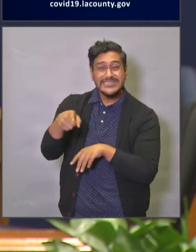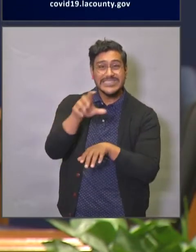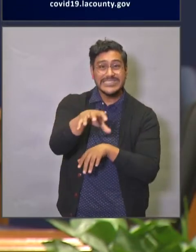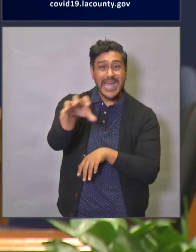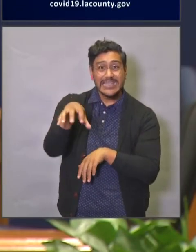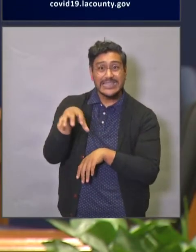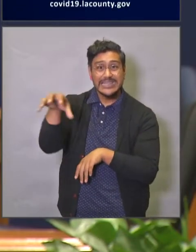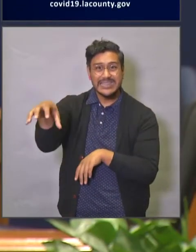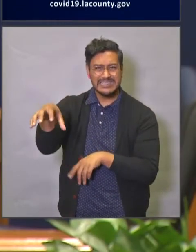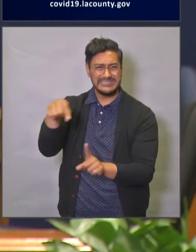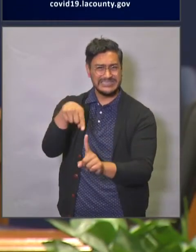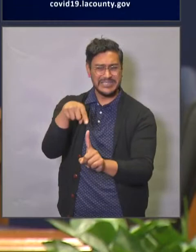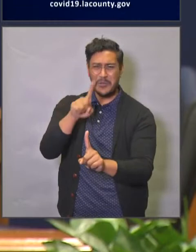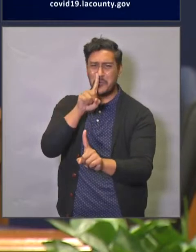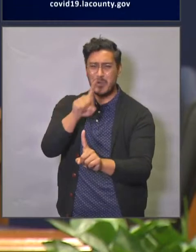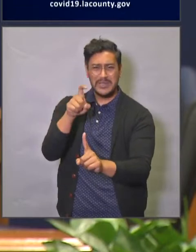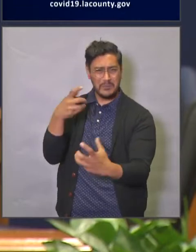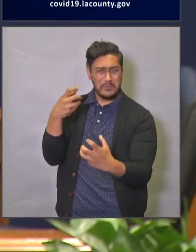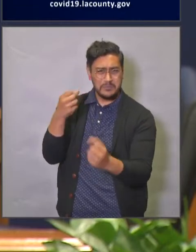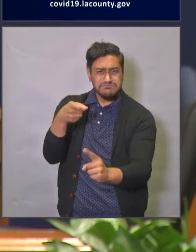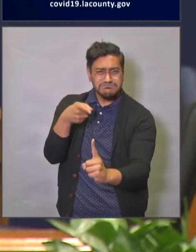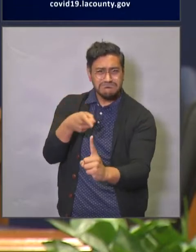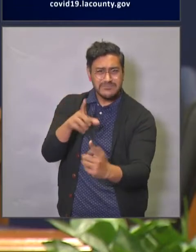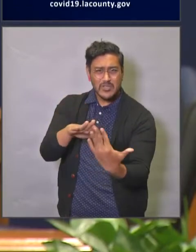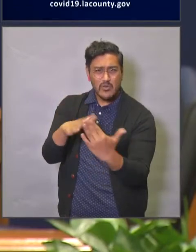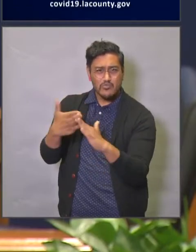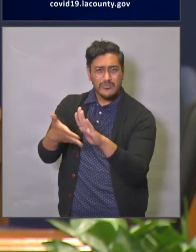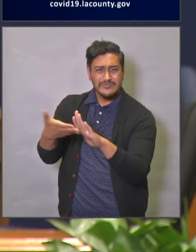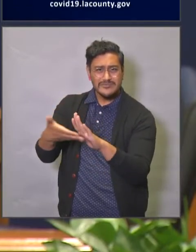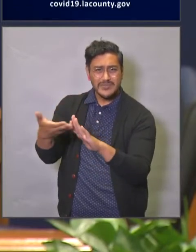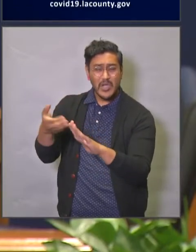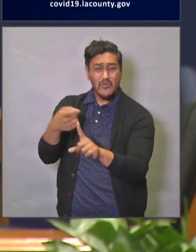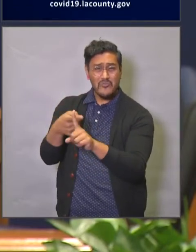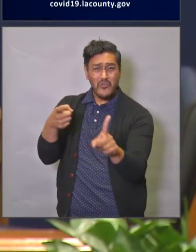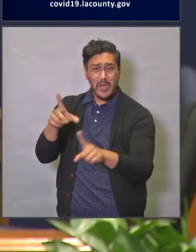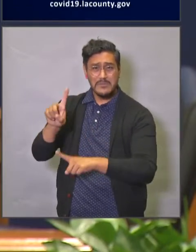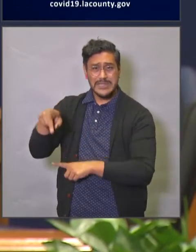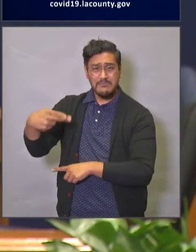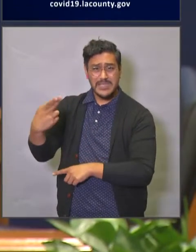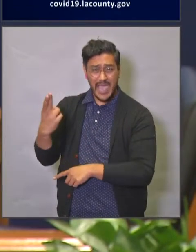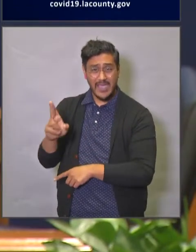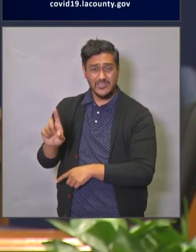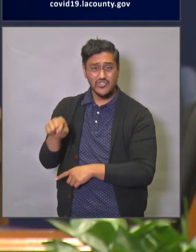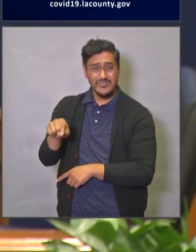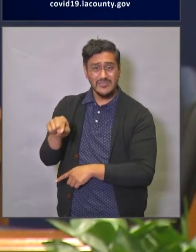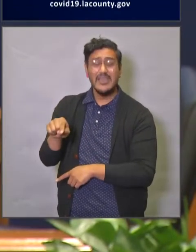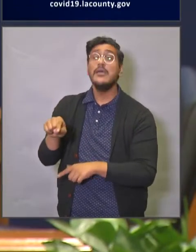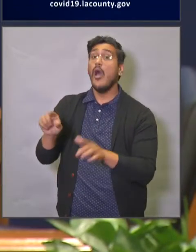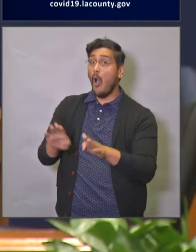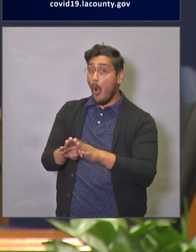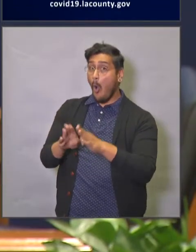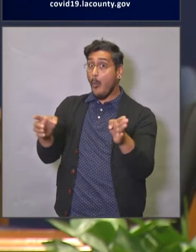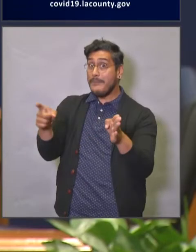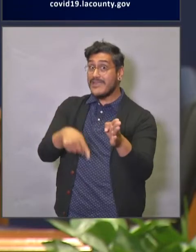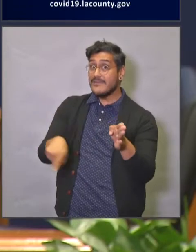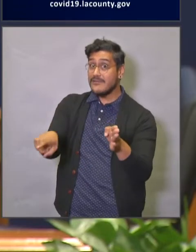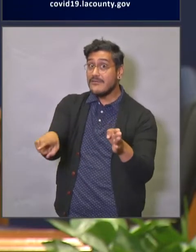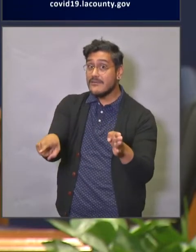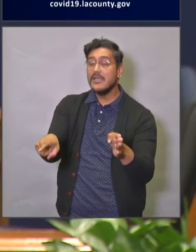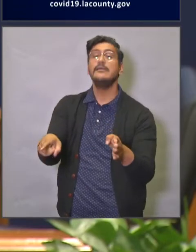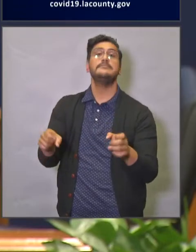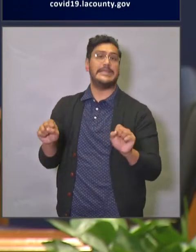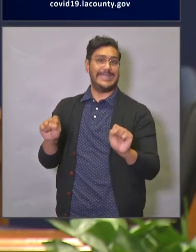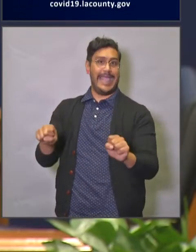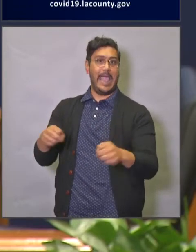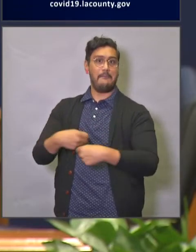the core community testing sites and those operated by DPH and DHS clinics, are open, and all of them have the capacity to